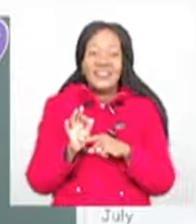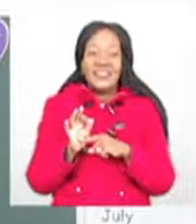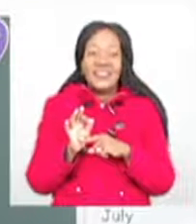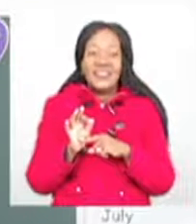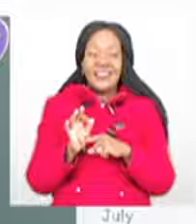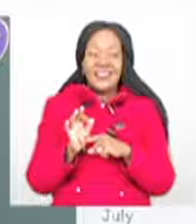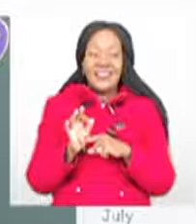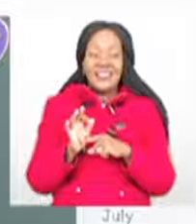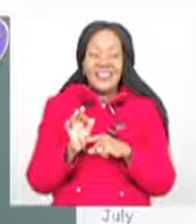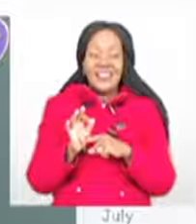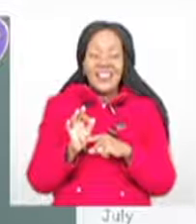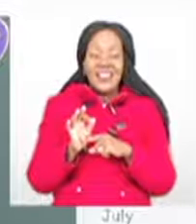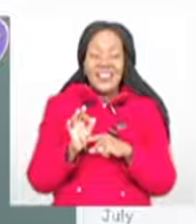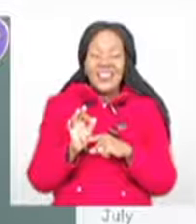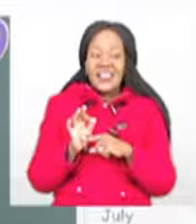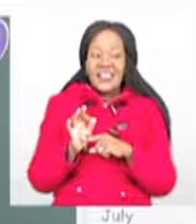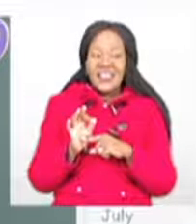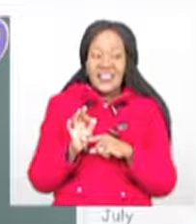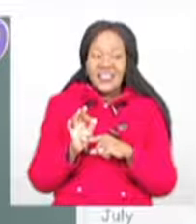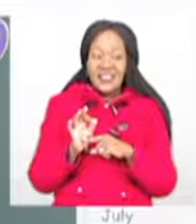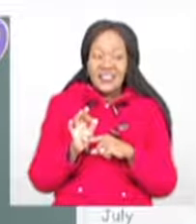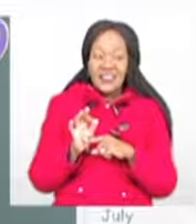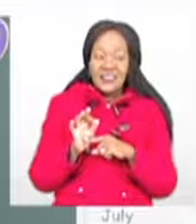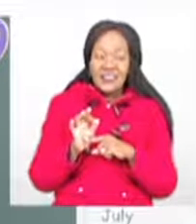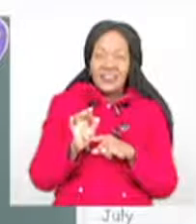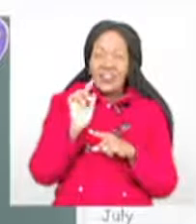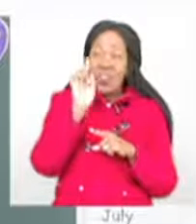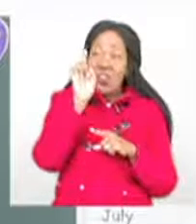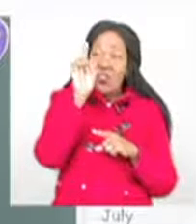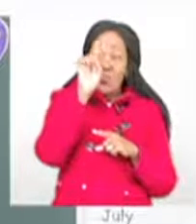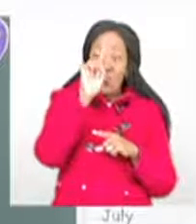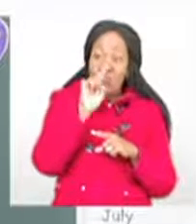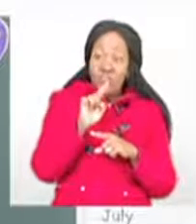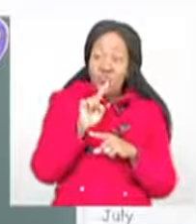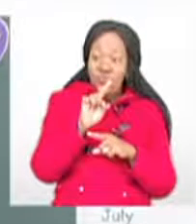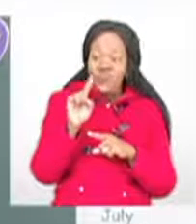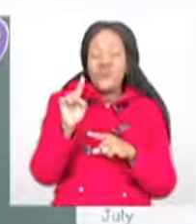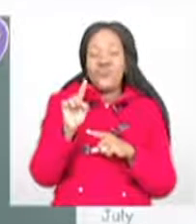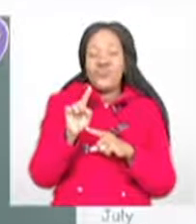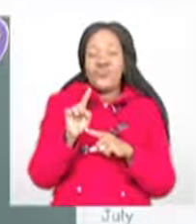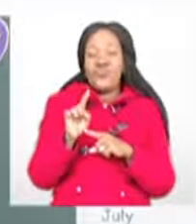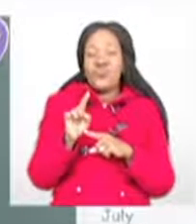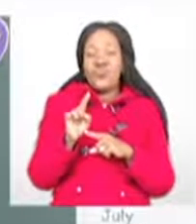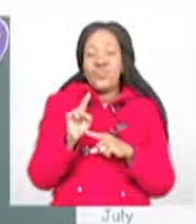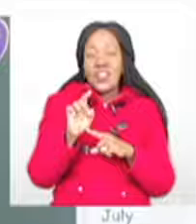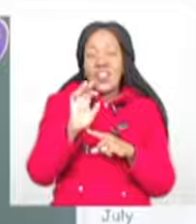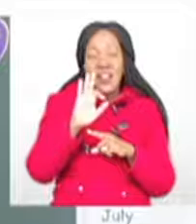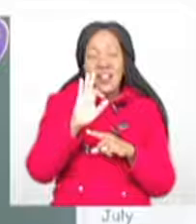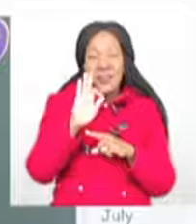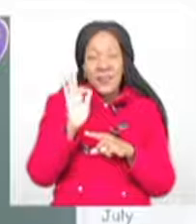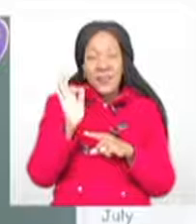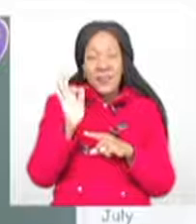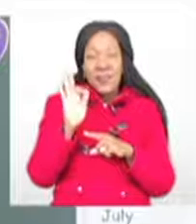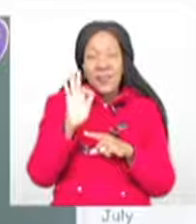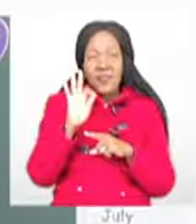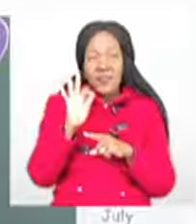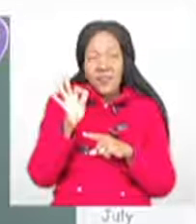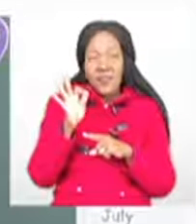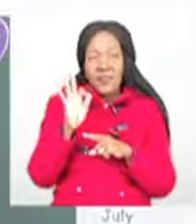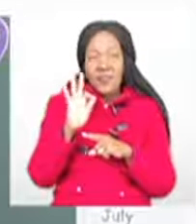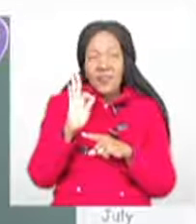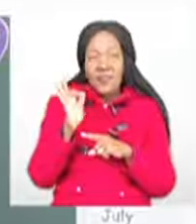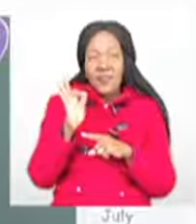up my fish in my hands as you say f, f, the sound